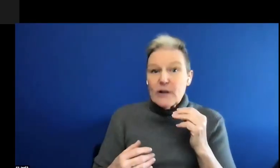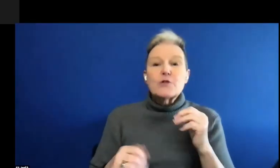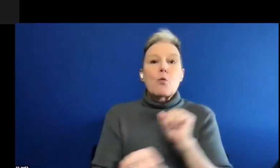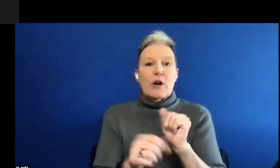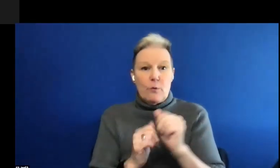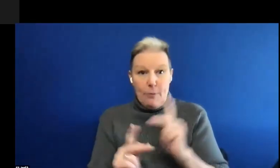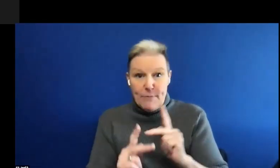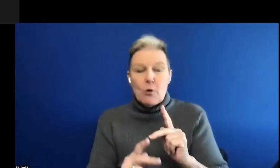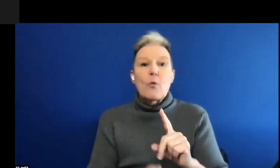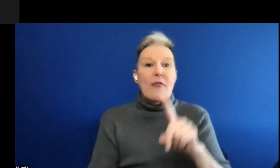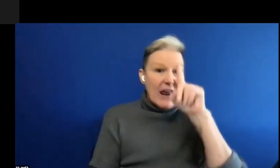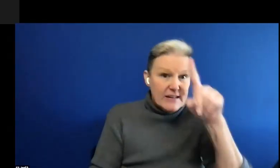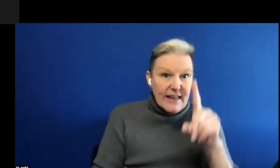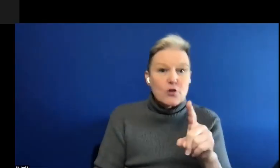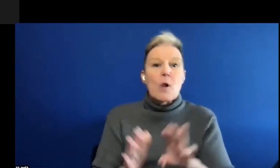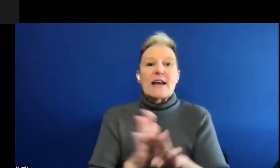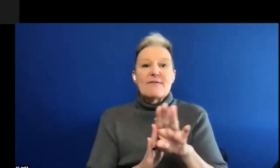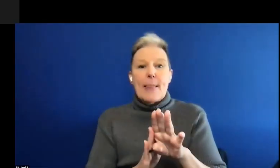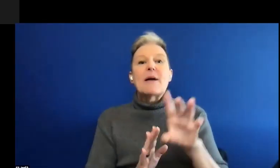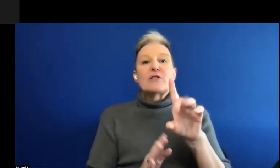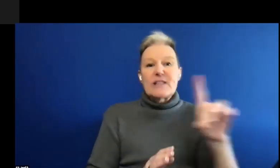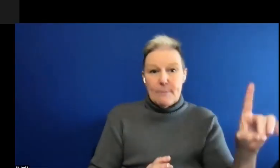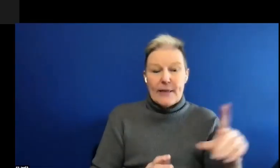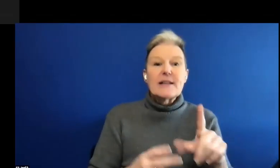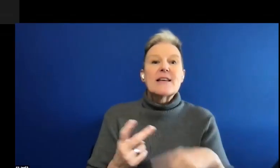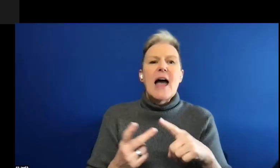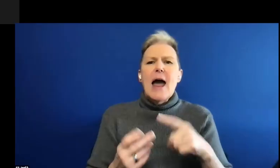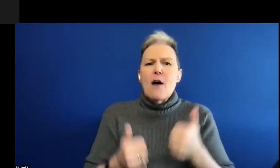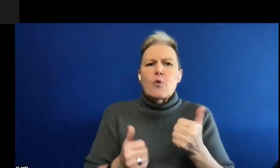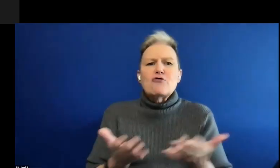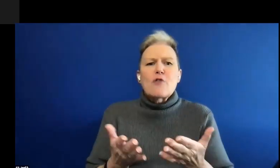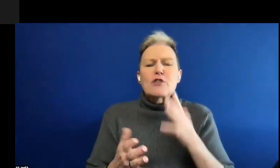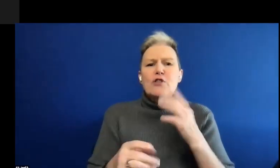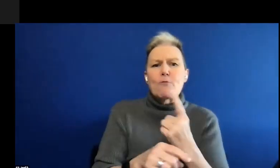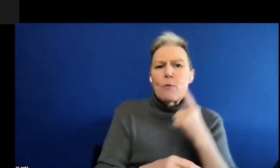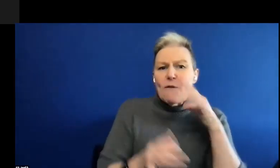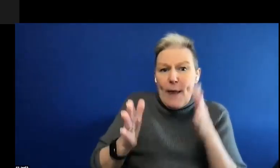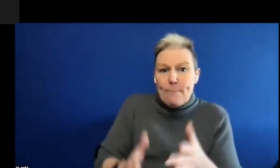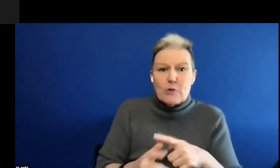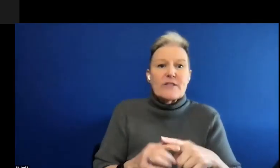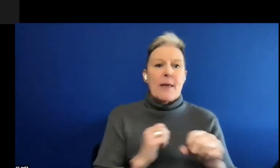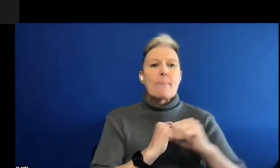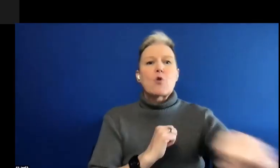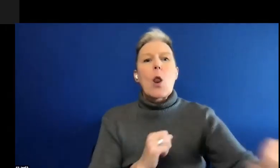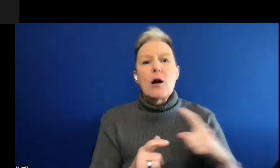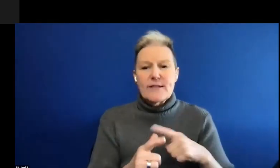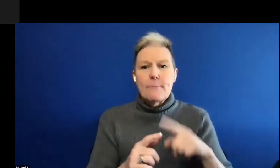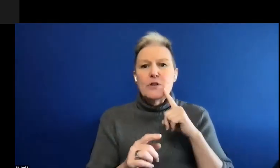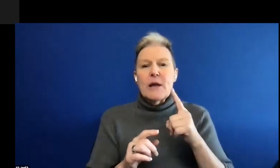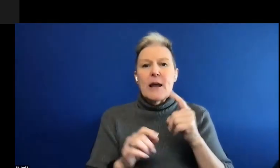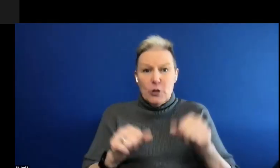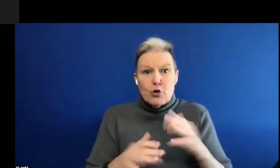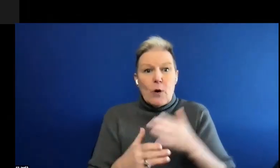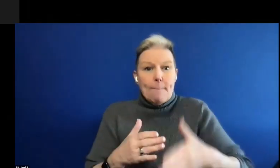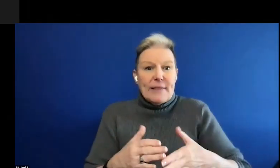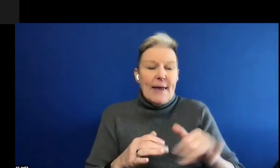with intellectual and developmental disabilities on what services are actually appropriate for that person, which then prolongs them actually being able to